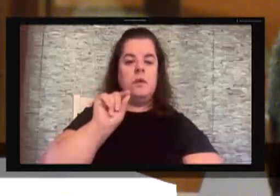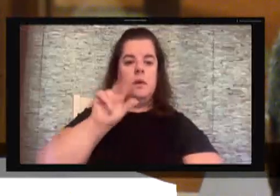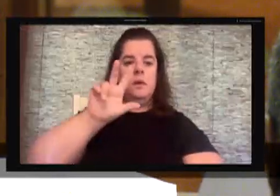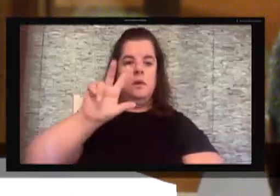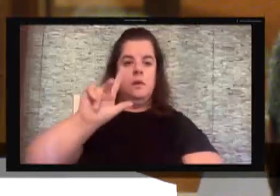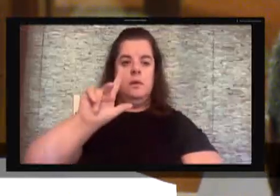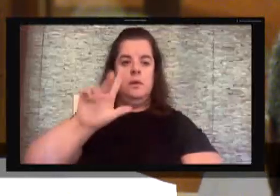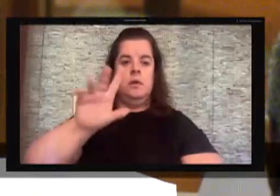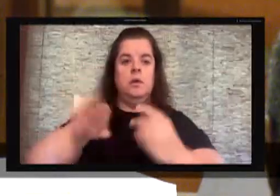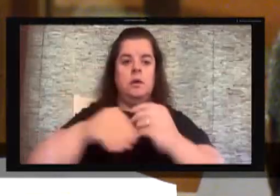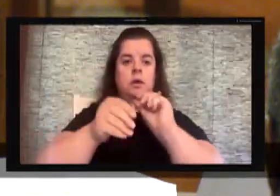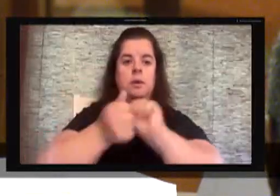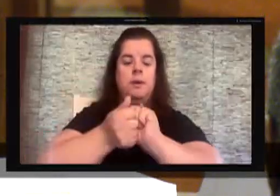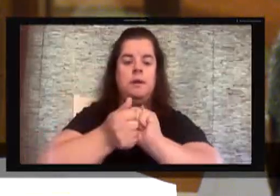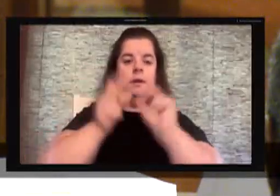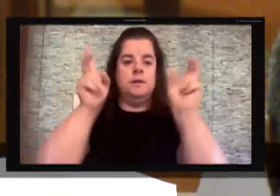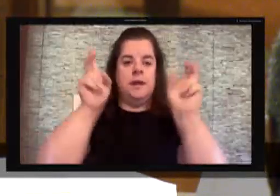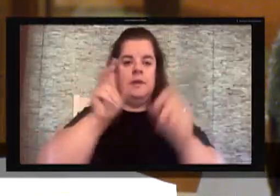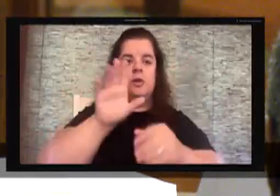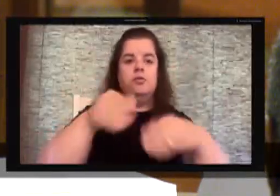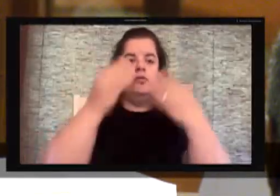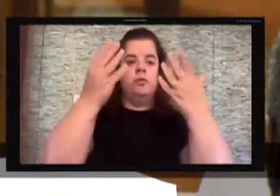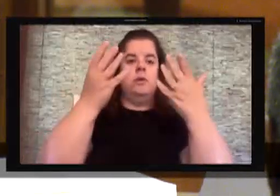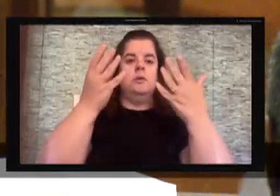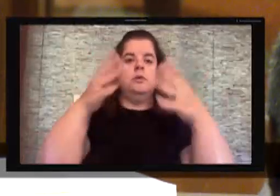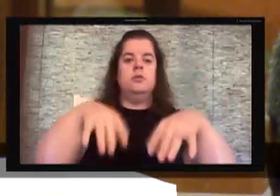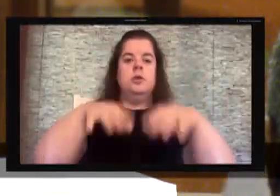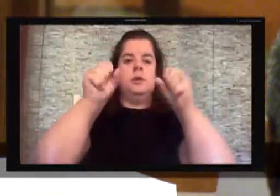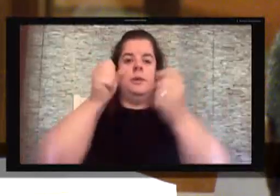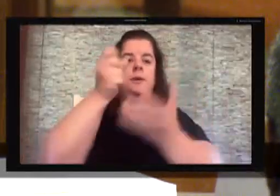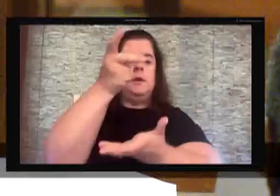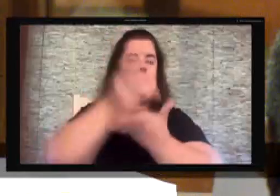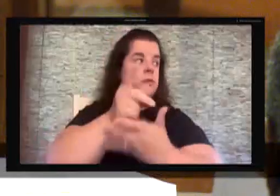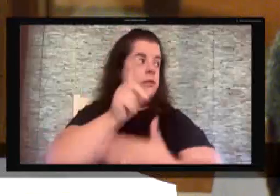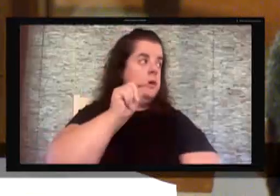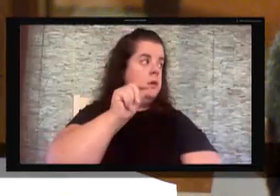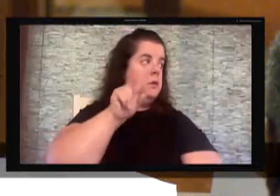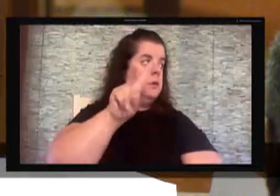27th, 2023, as amended, entitled Resolution adopting and approving the